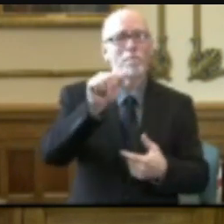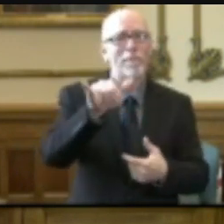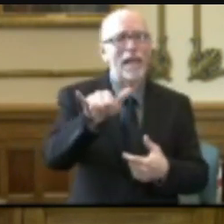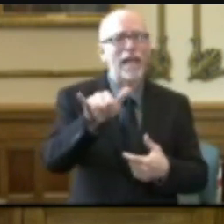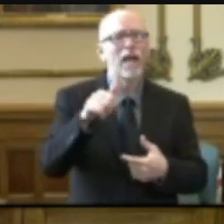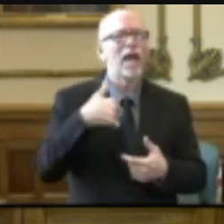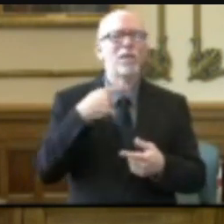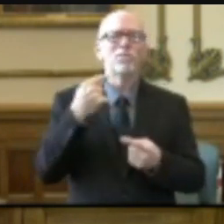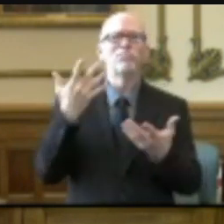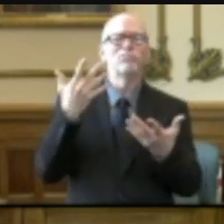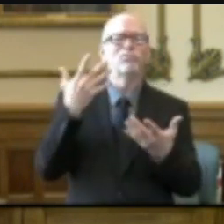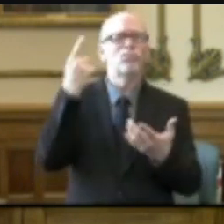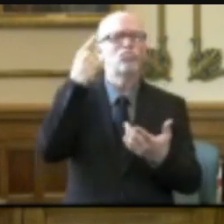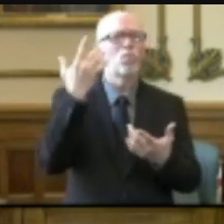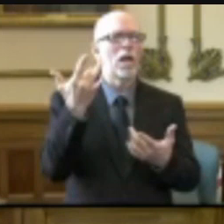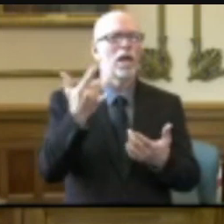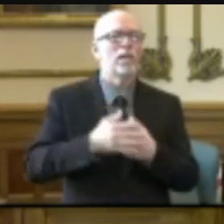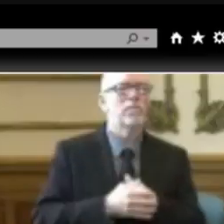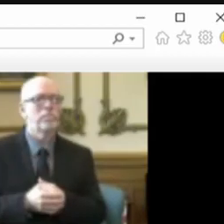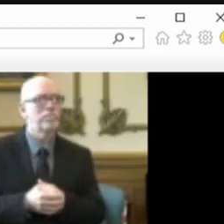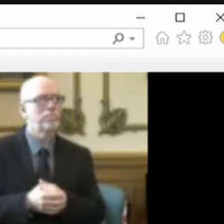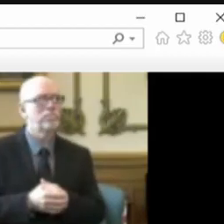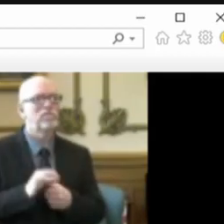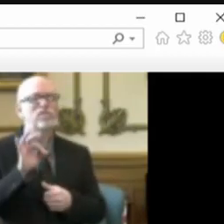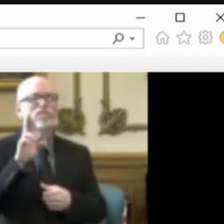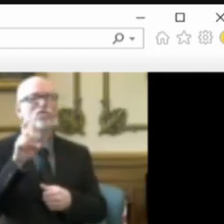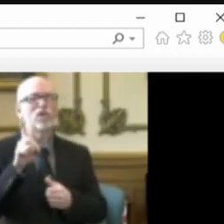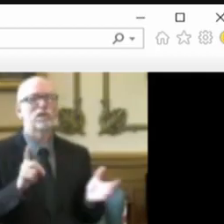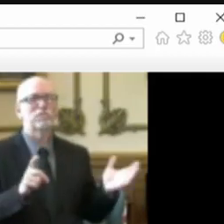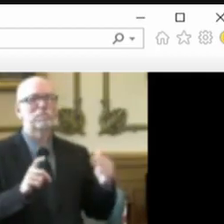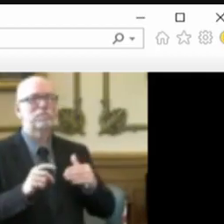trying to figure out why. Yeah, Fred's stepping up, Nikki.